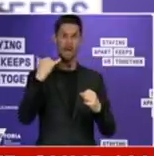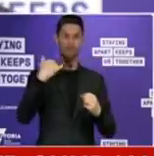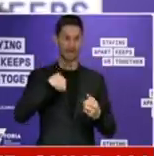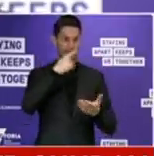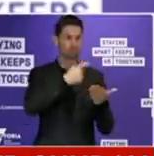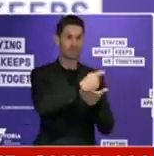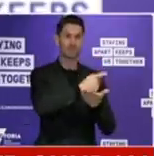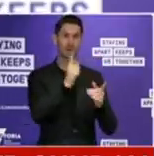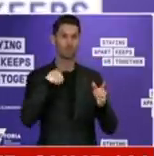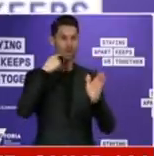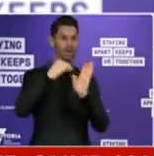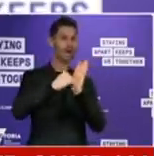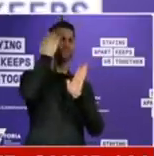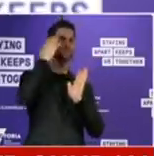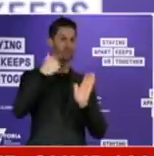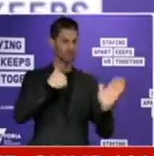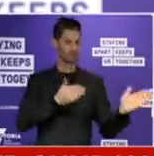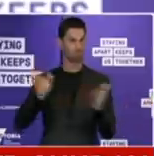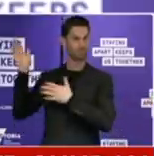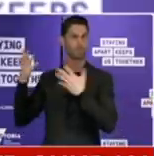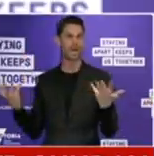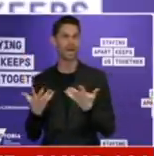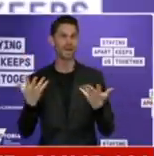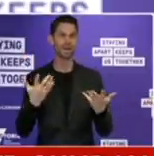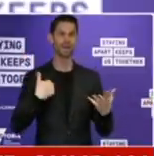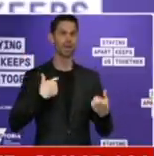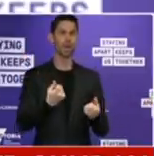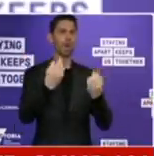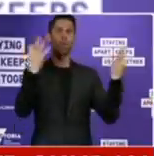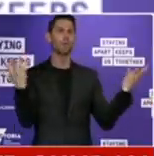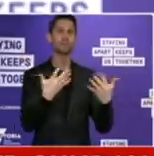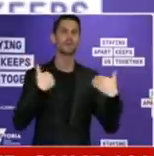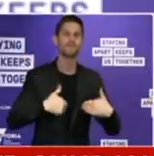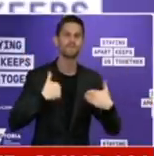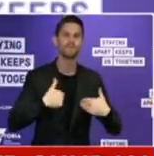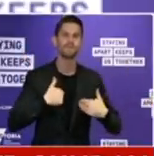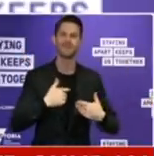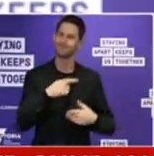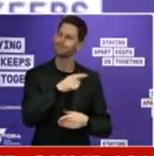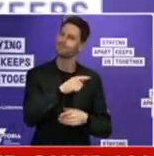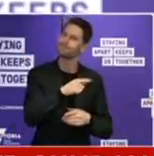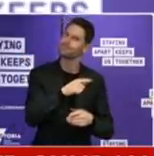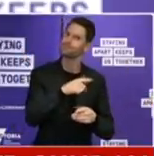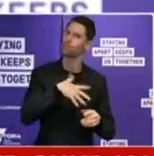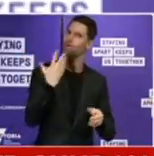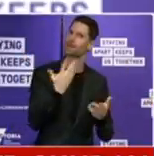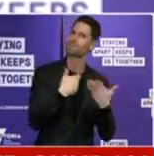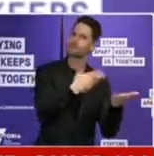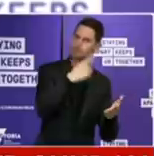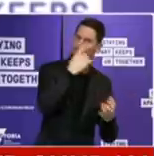at risk, their place of sanctuary, their place of security in the current environment. So that need for certainty, I